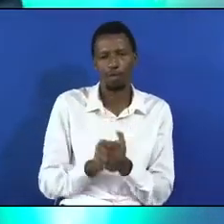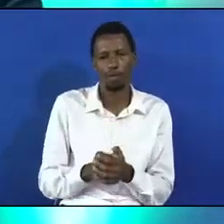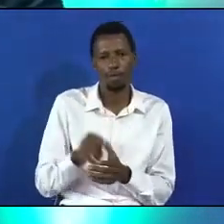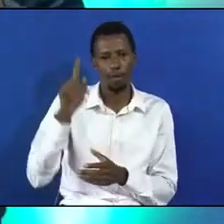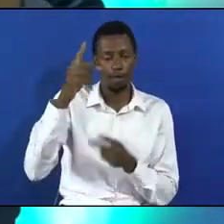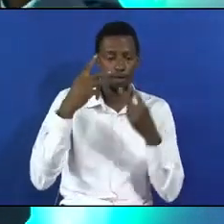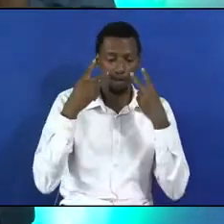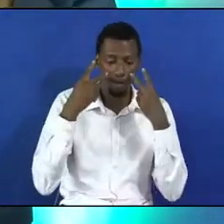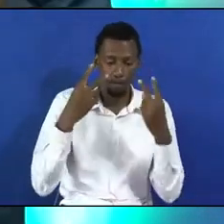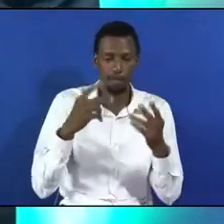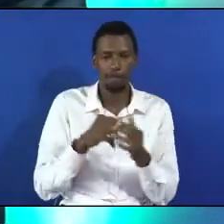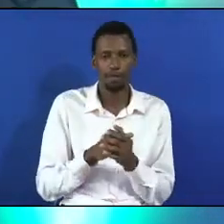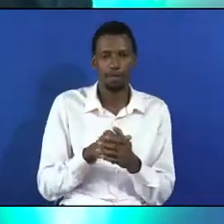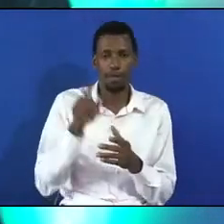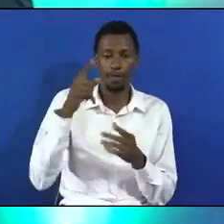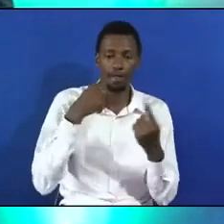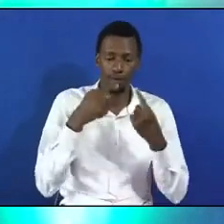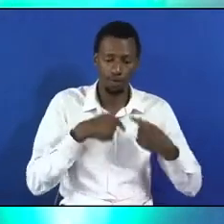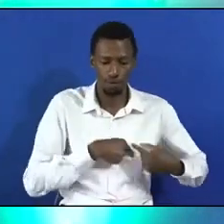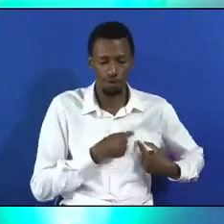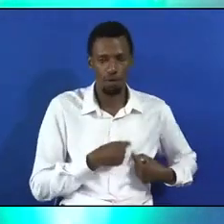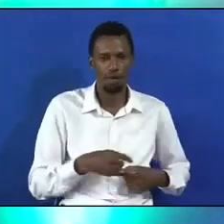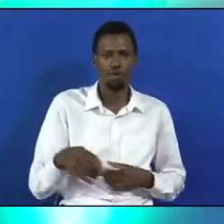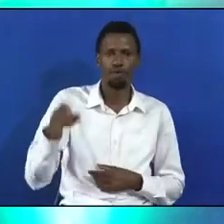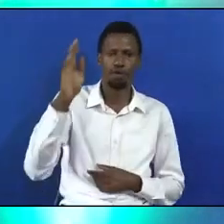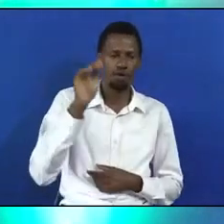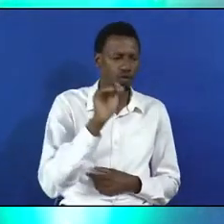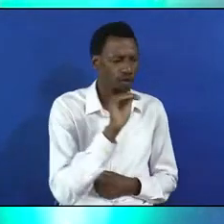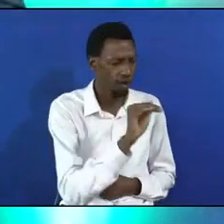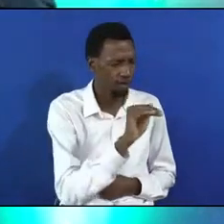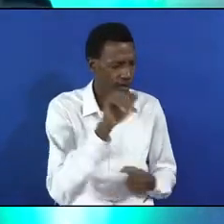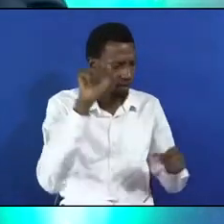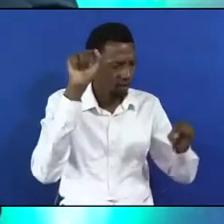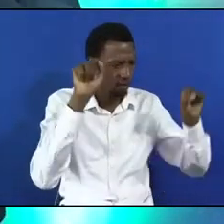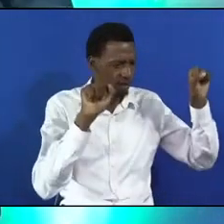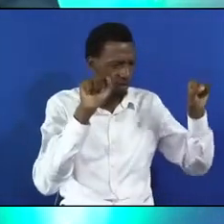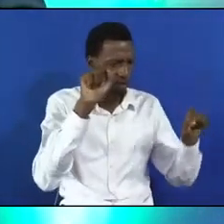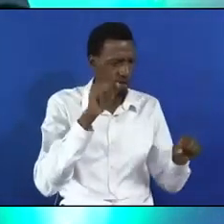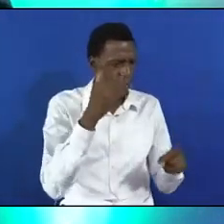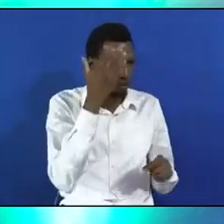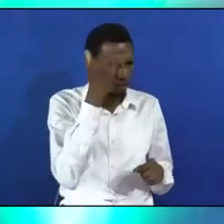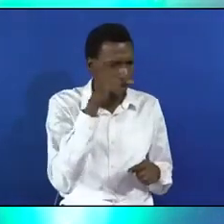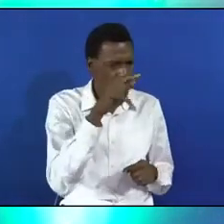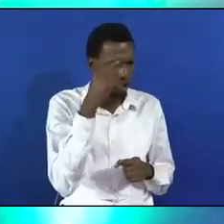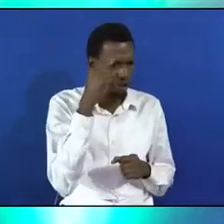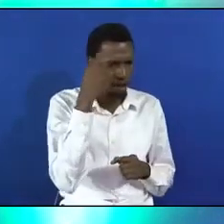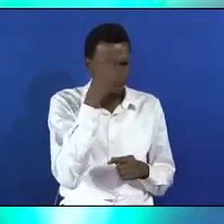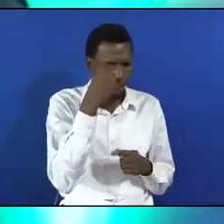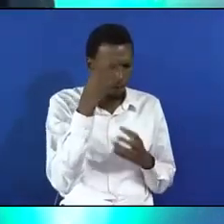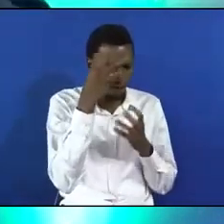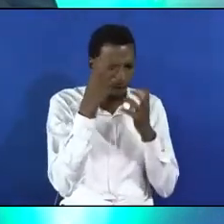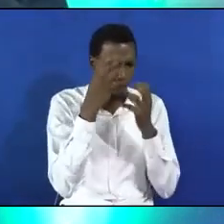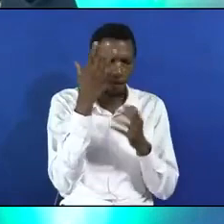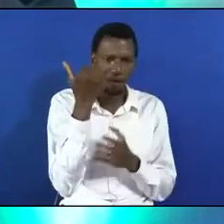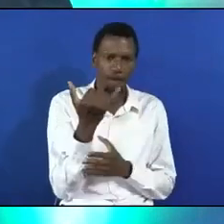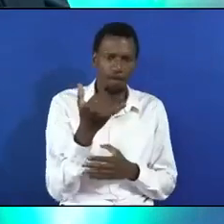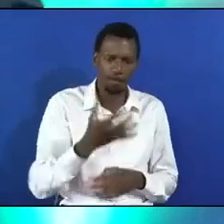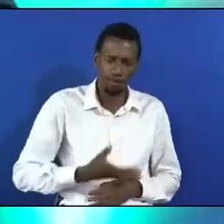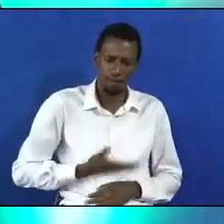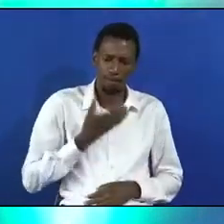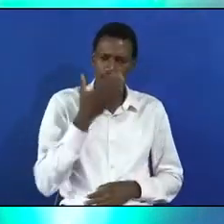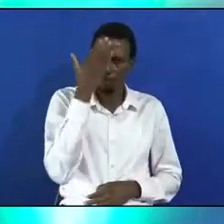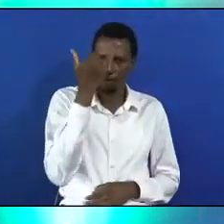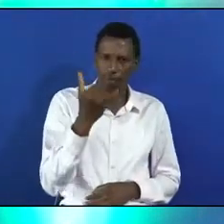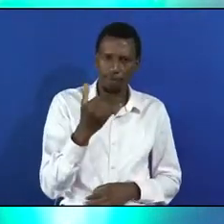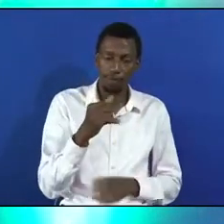The Lord said to Cain, why are you angry? Why is your face downcast? If you do what